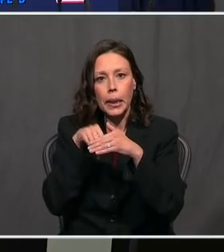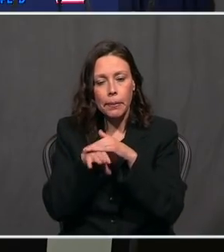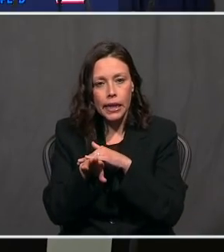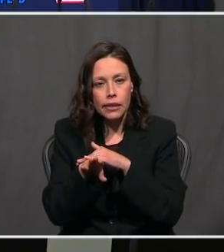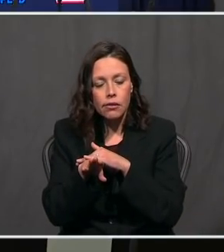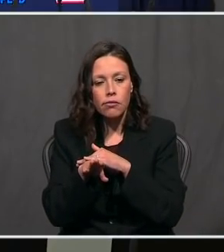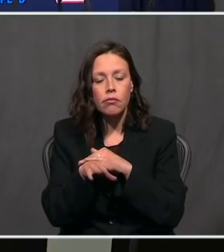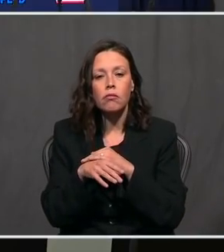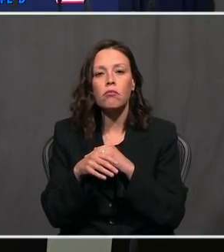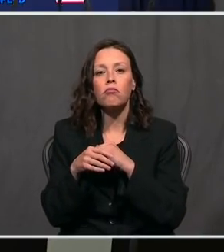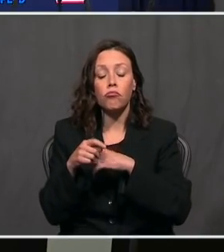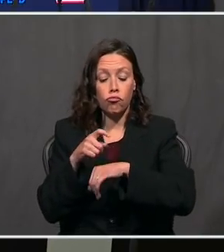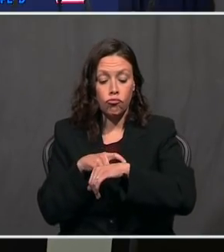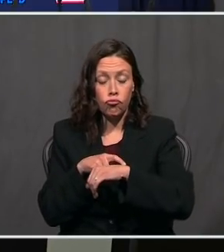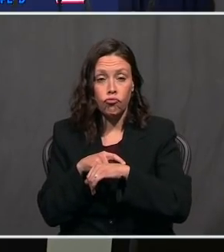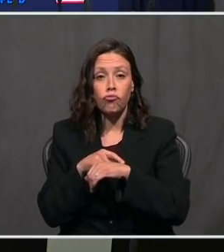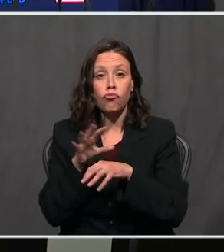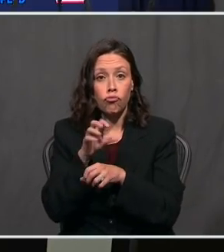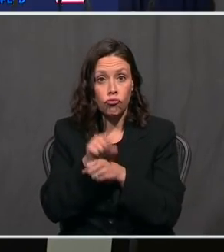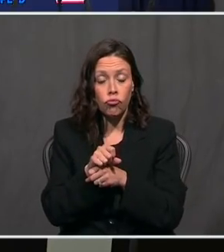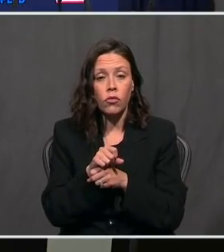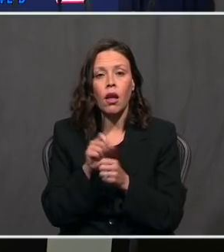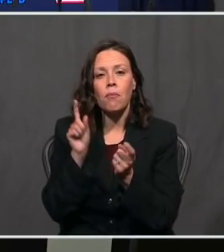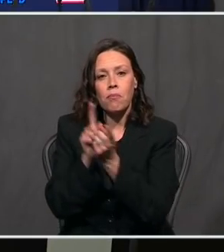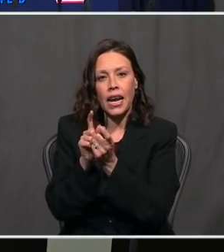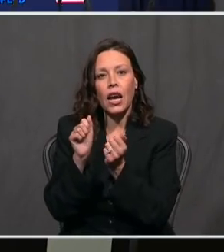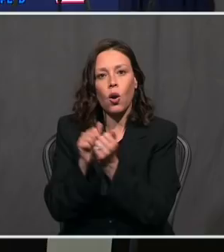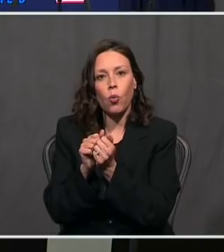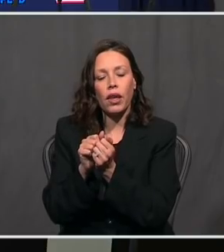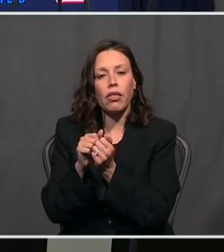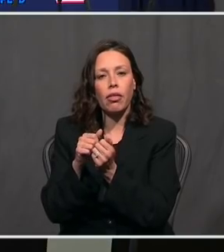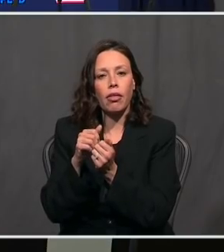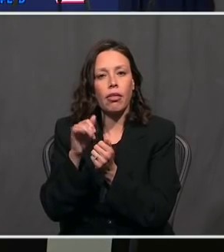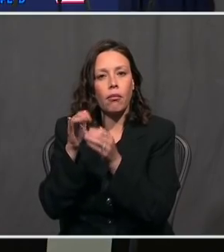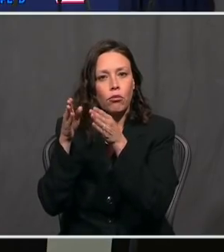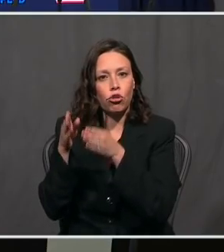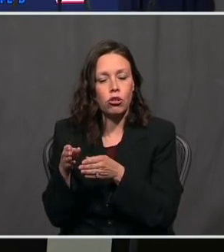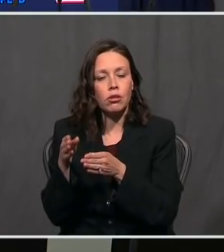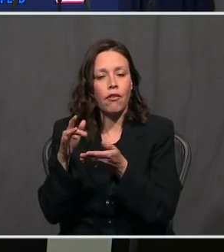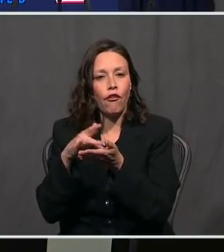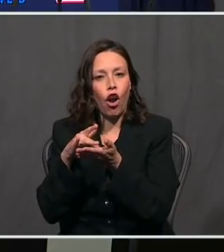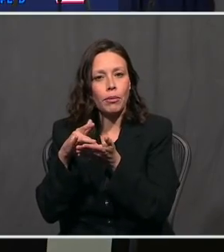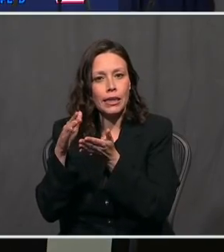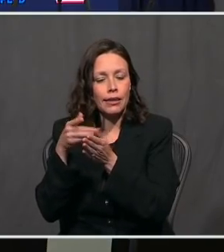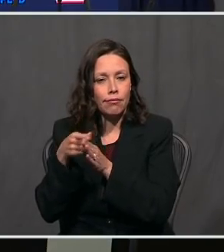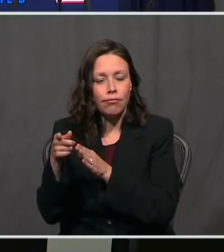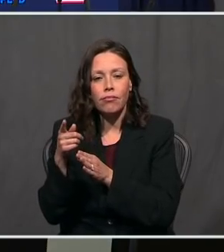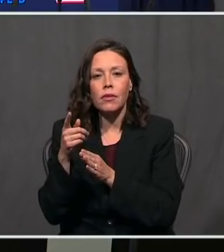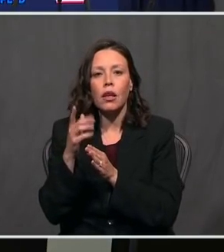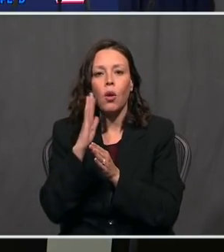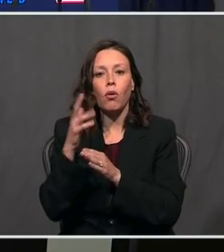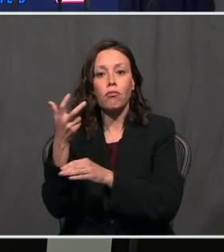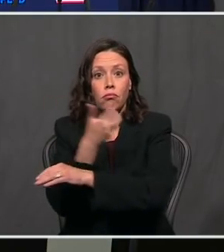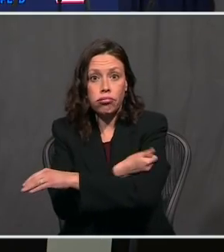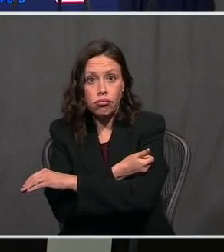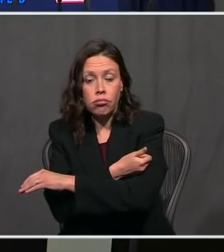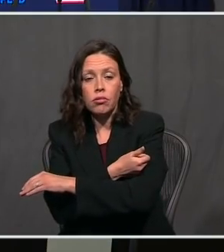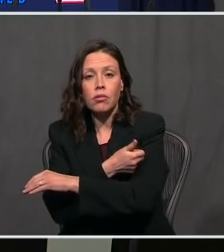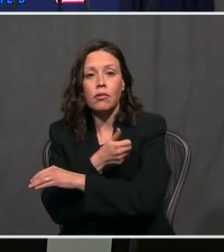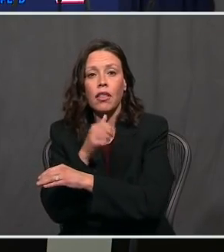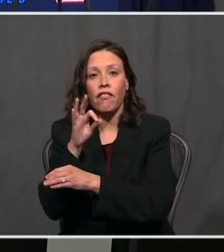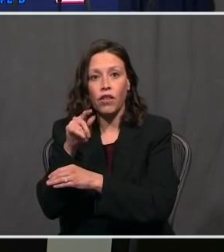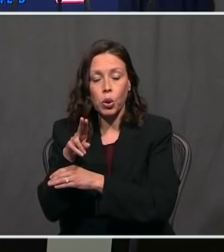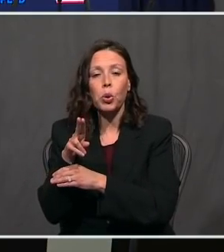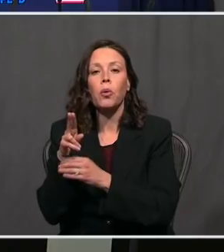scheduled time. They'll meet with the pharmacist or technician. They'll get their flu shot. They'll get a record card with the vaccination